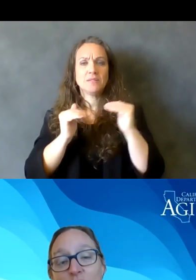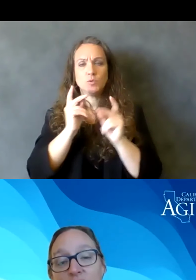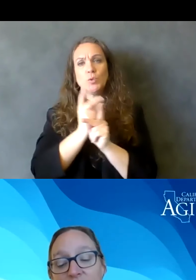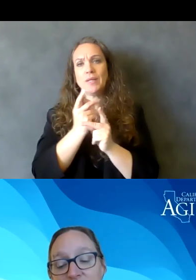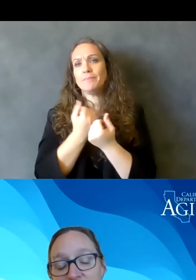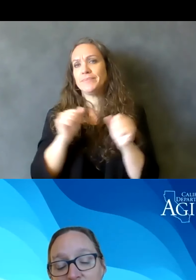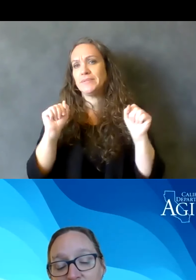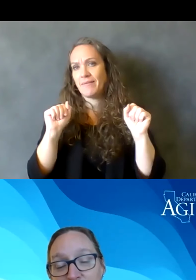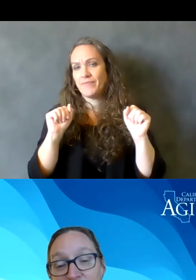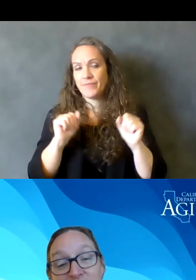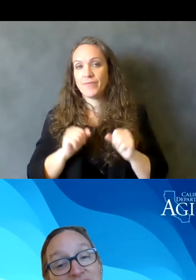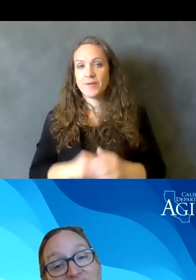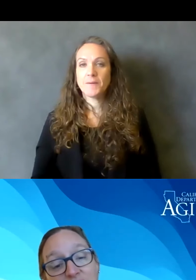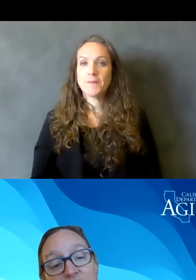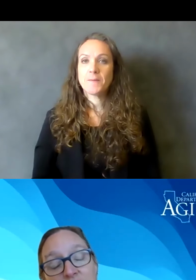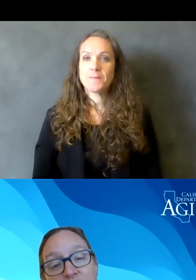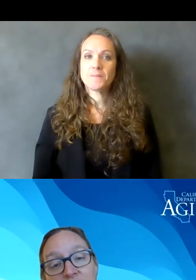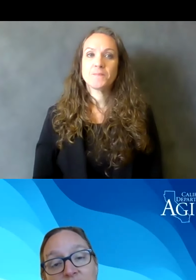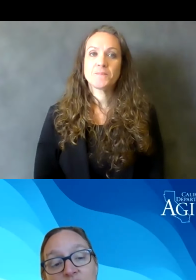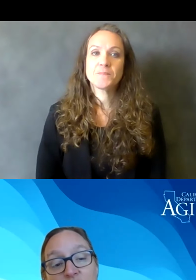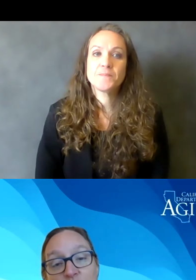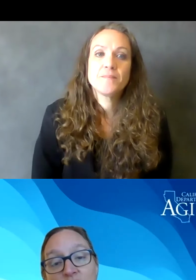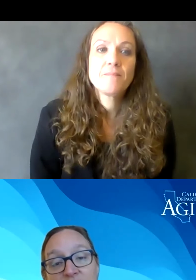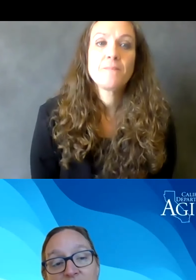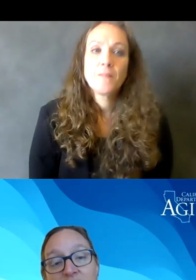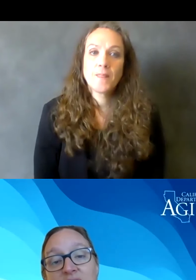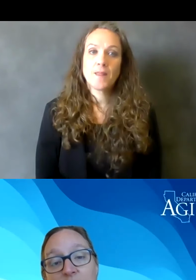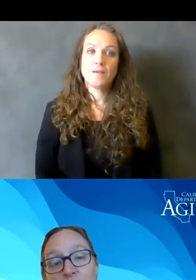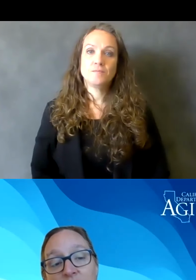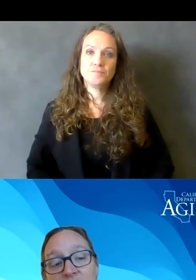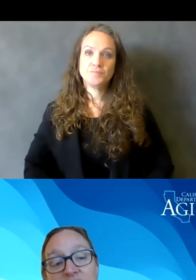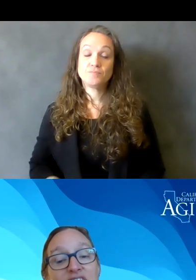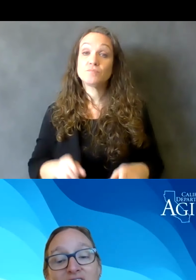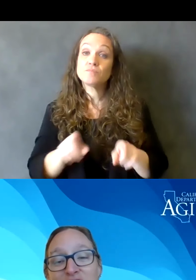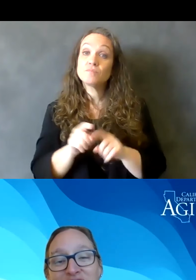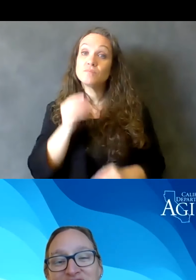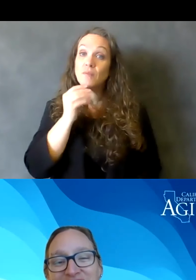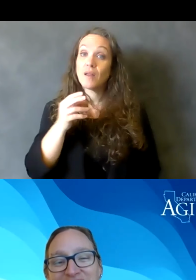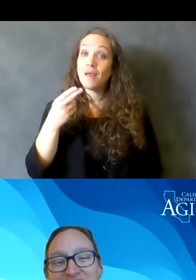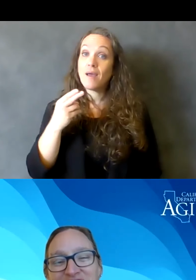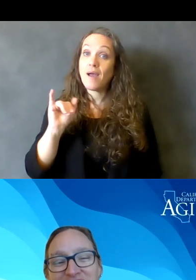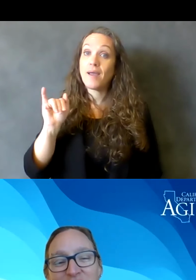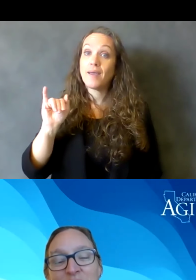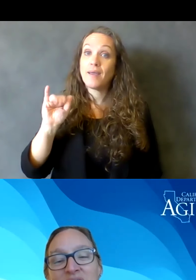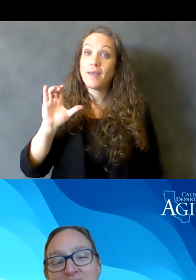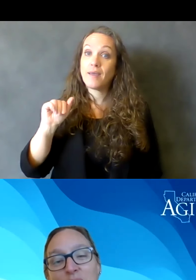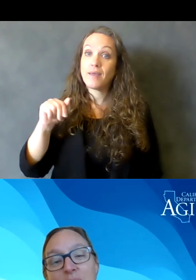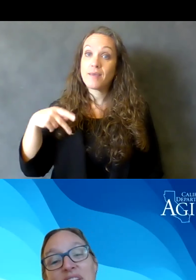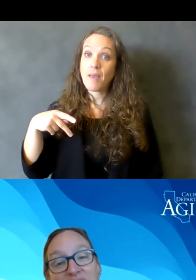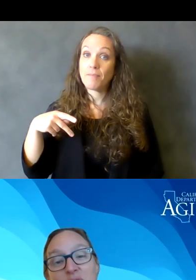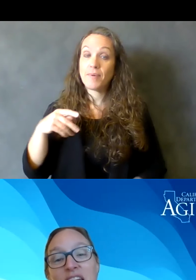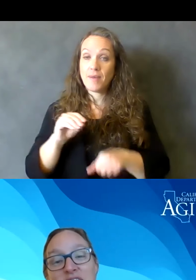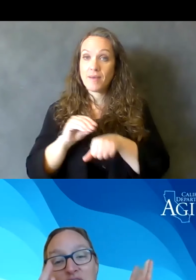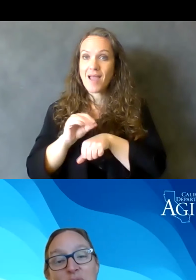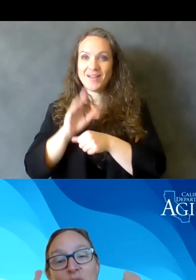participants as well as the staff. And I also just want to say HICAP guidance. I saw you, Tatiana, in your comment. That'll be